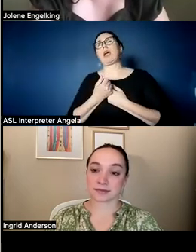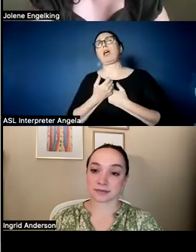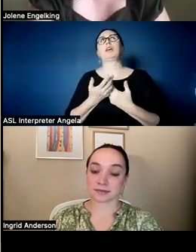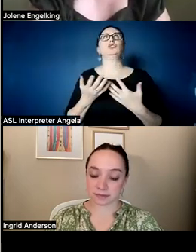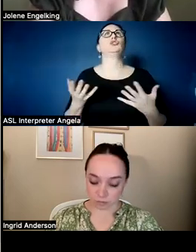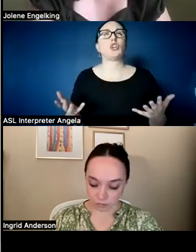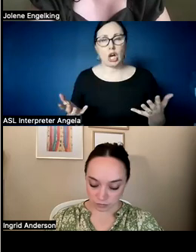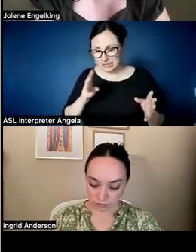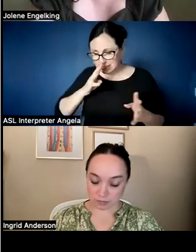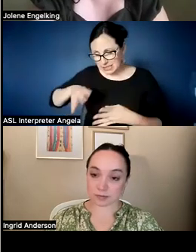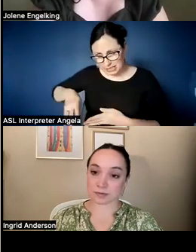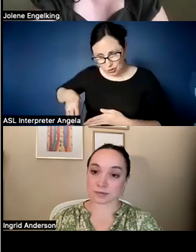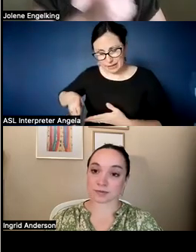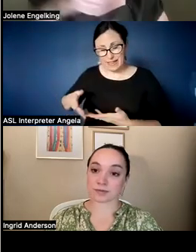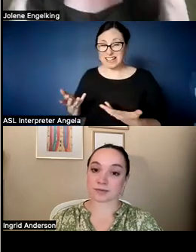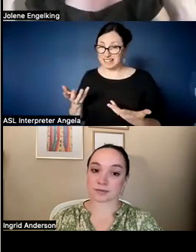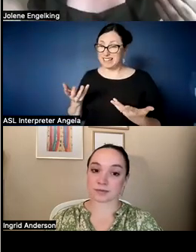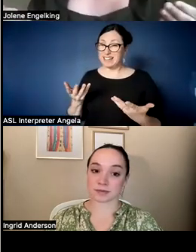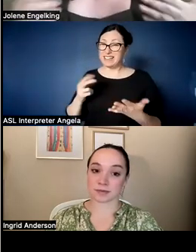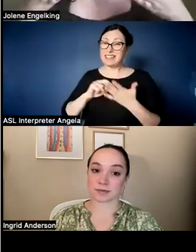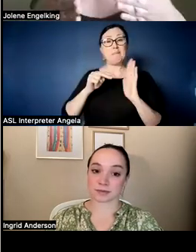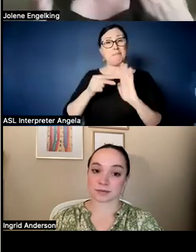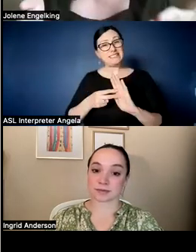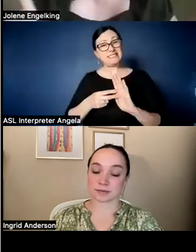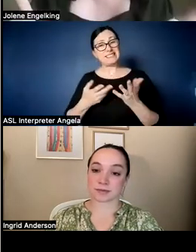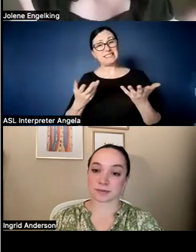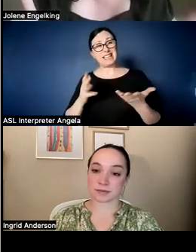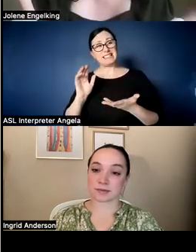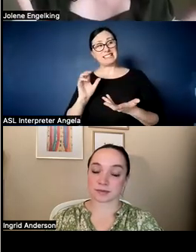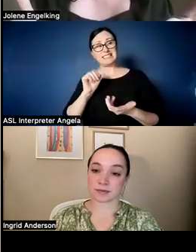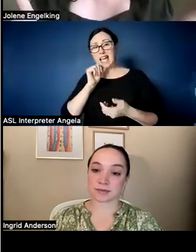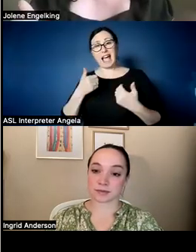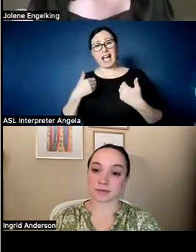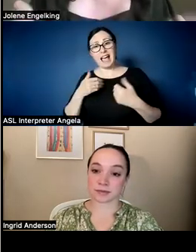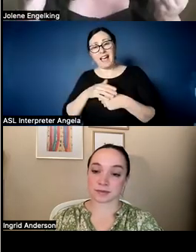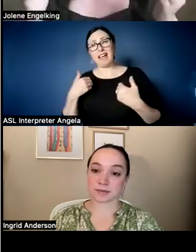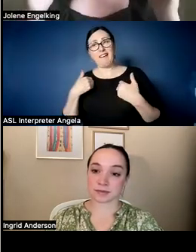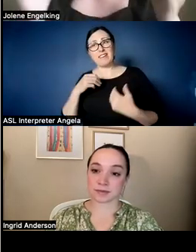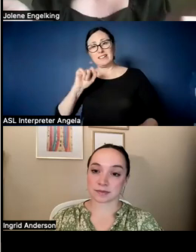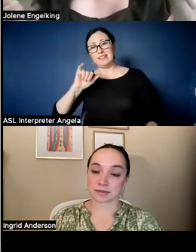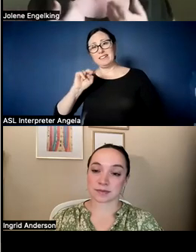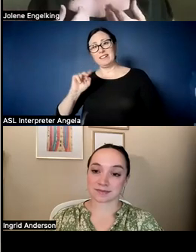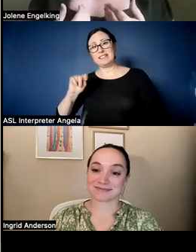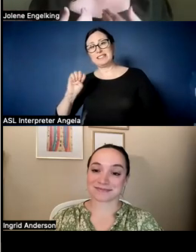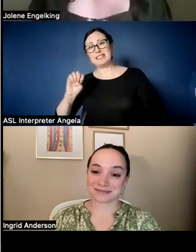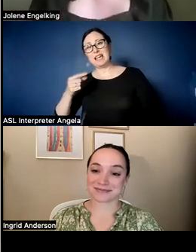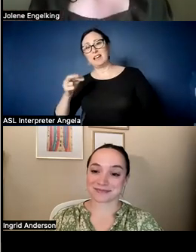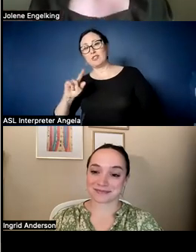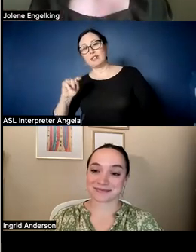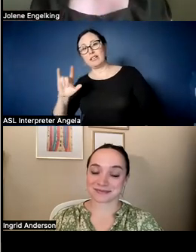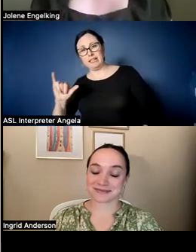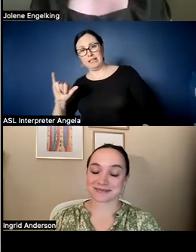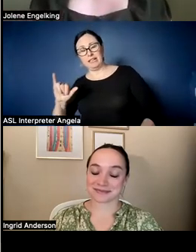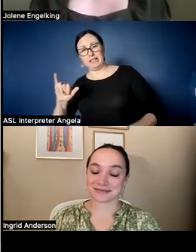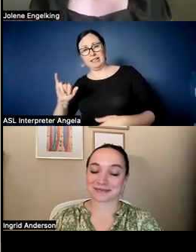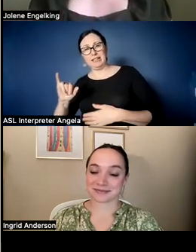is a lack of integrity, because even though I know that this is well-meaning and this is what I want to be doing, it's one of those like do as I say, not as I do, which is not